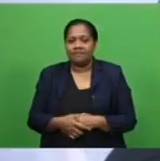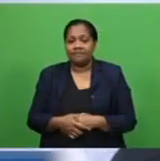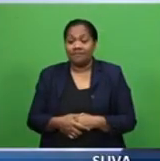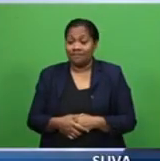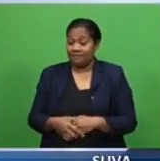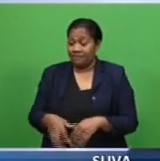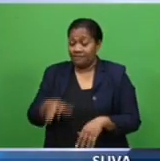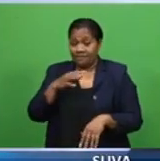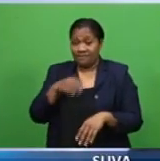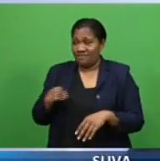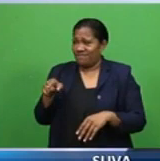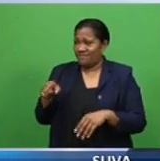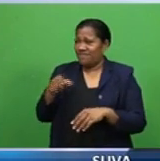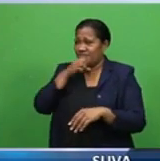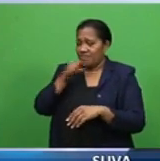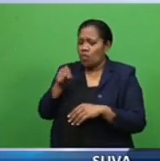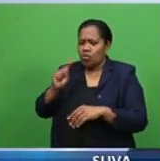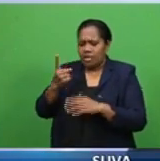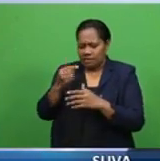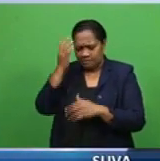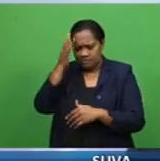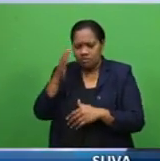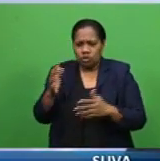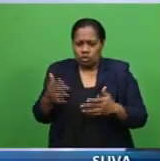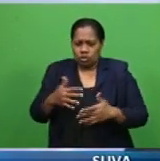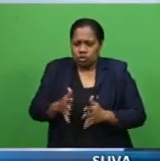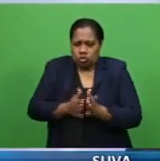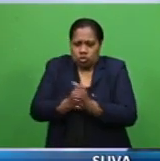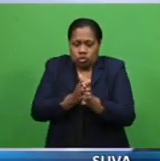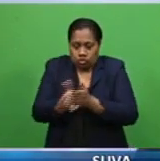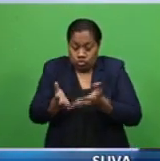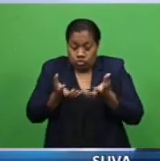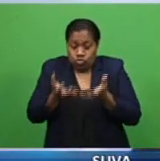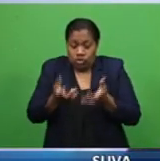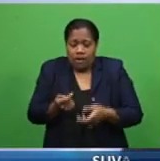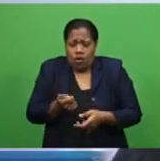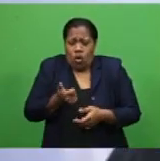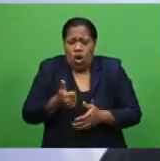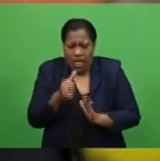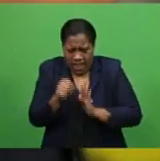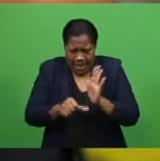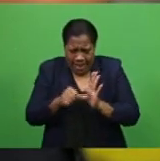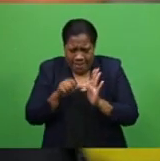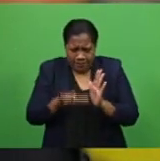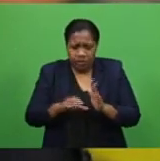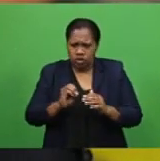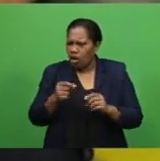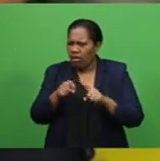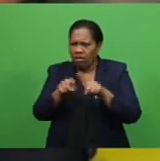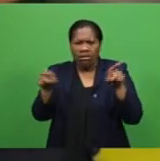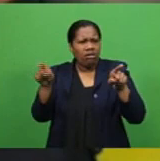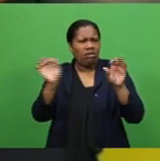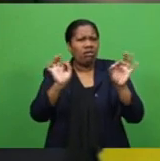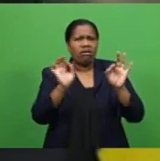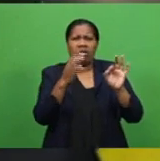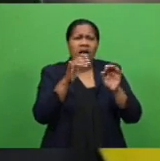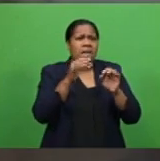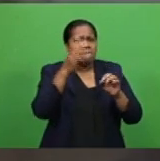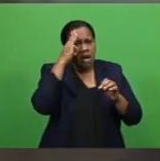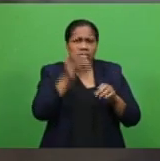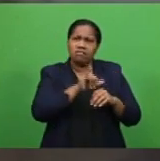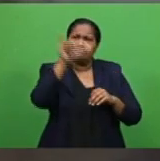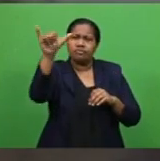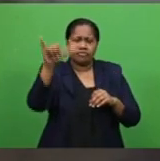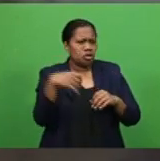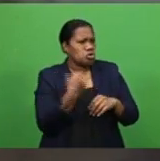Nicholas Jordan was inspired to cook at an early age when his mother went abroad and there was no one to cook for his father and two brothers. We